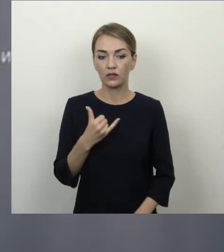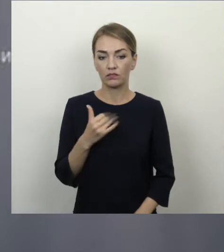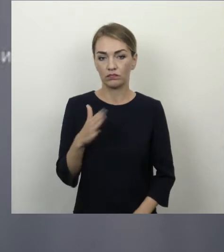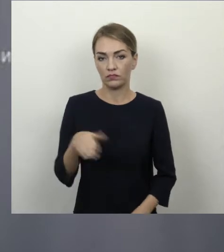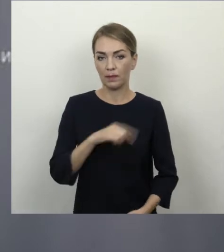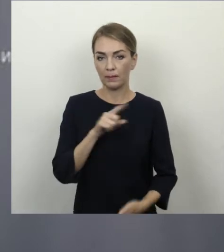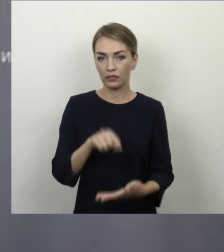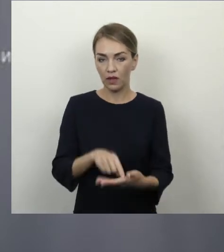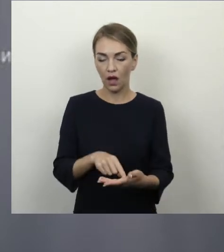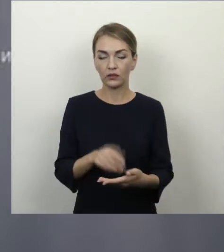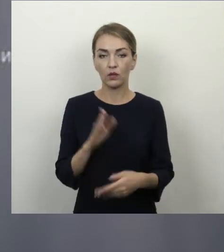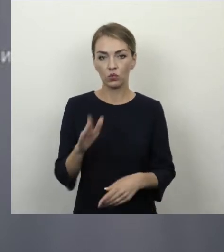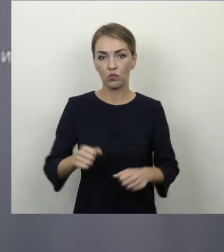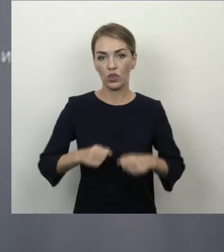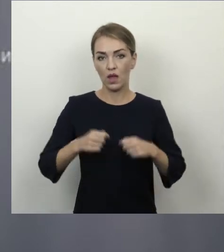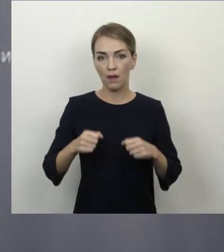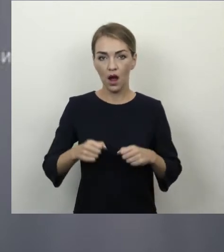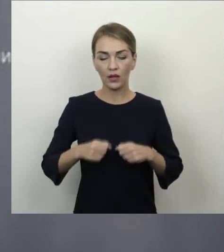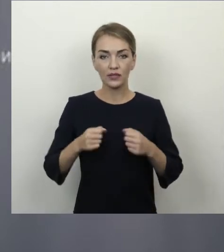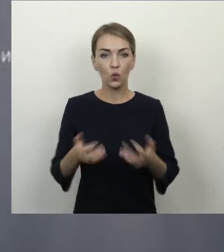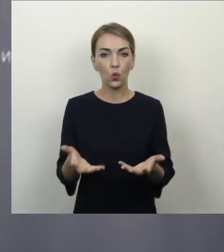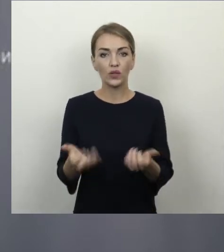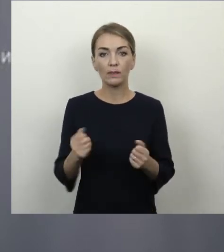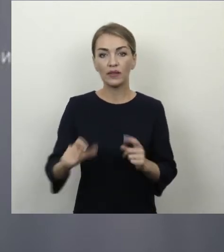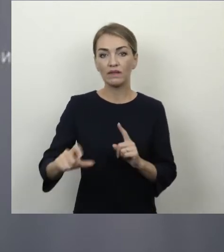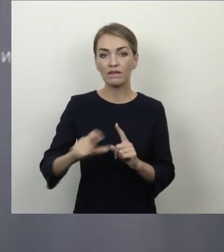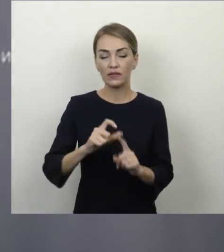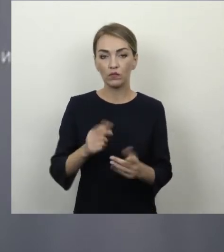session, we'll try to